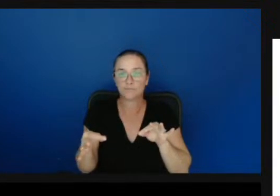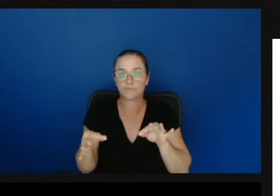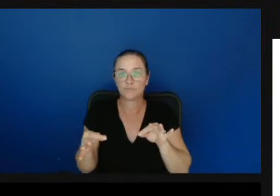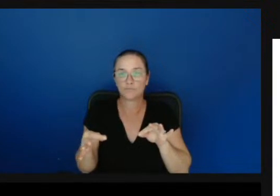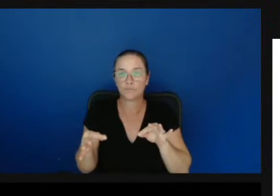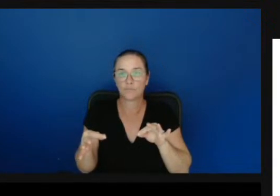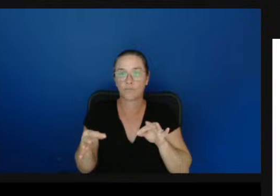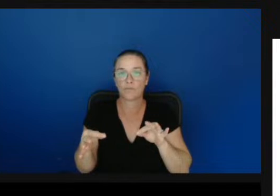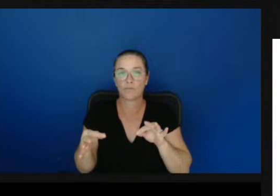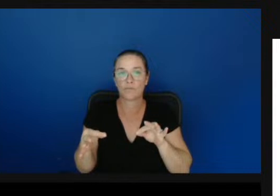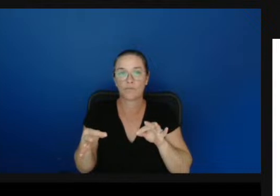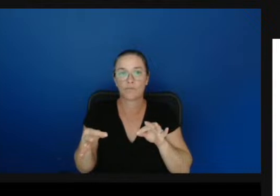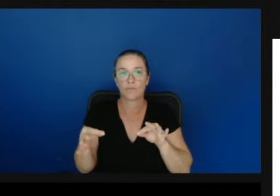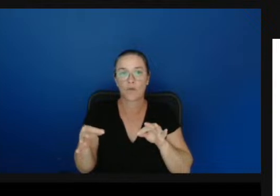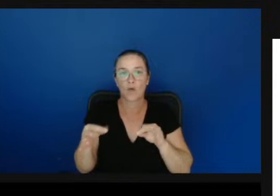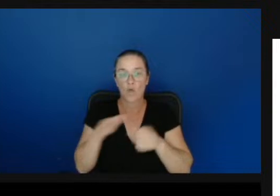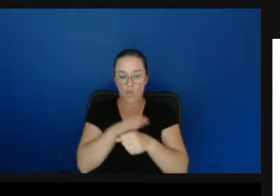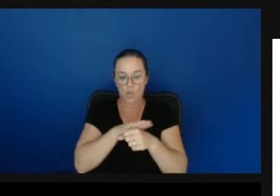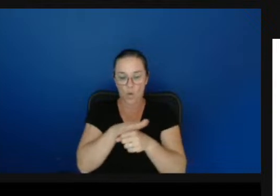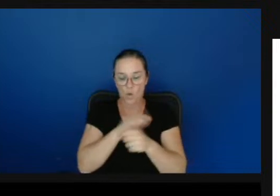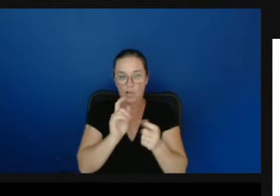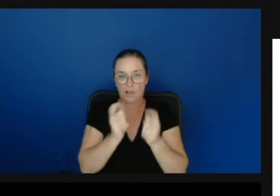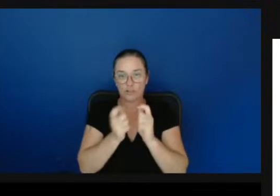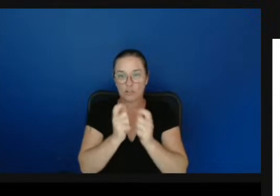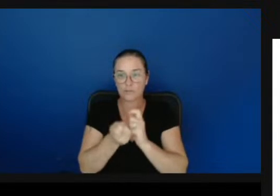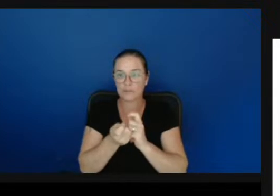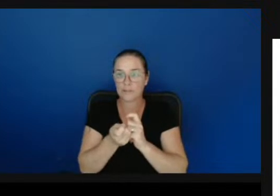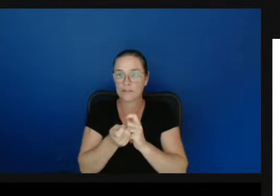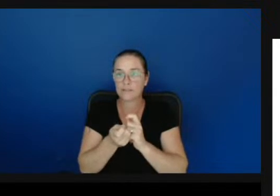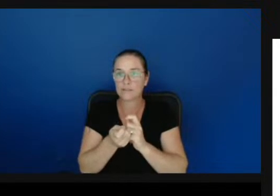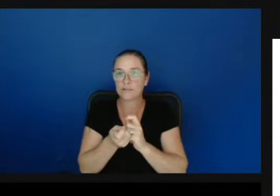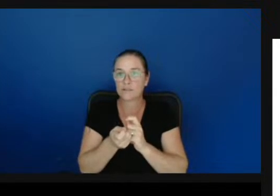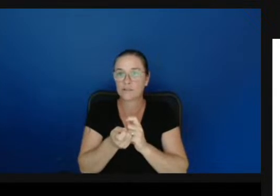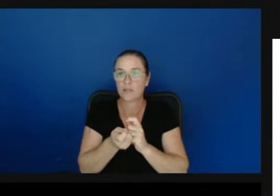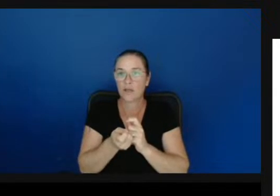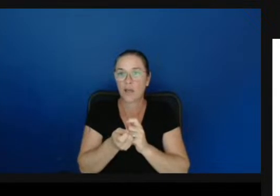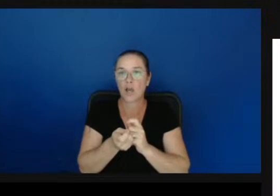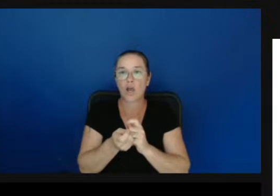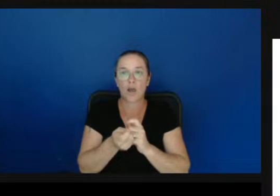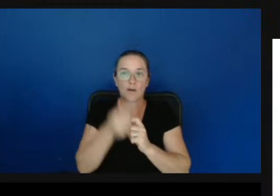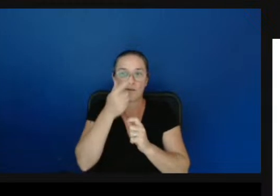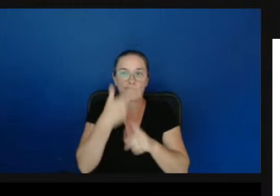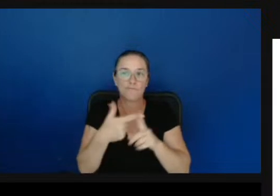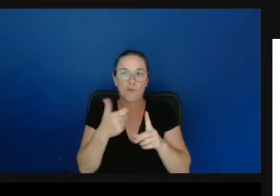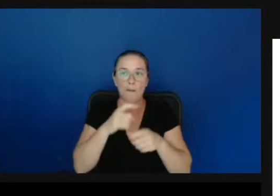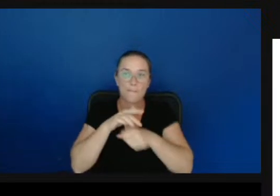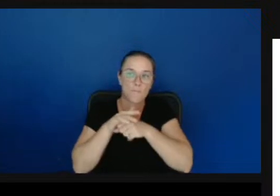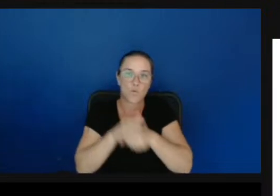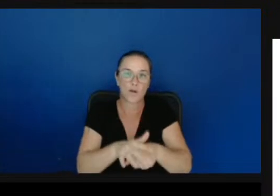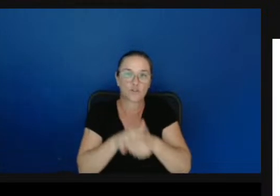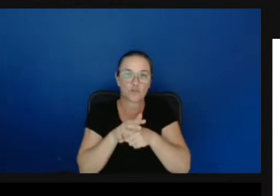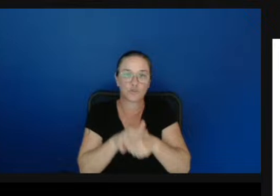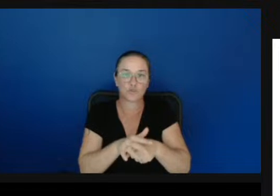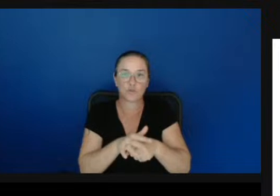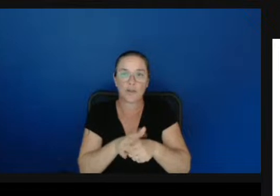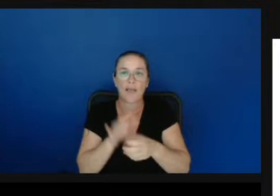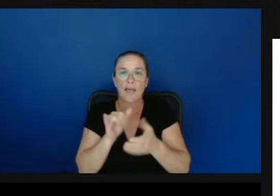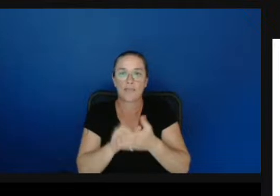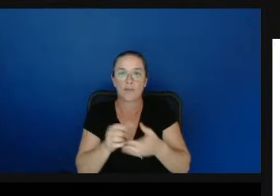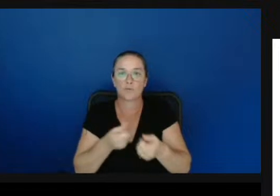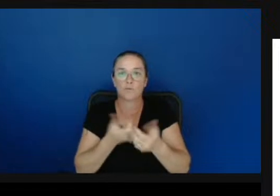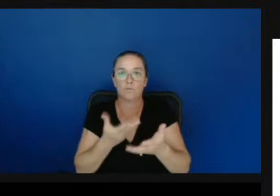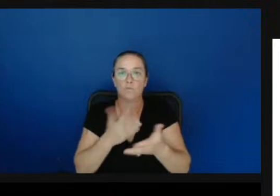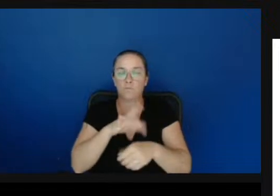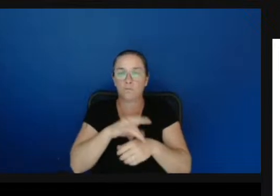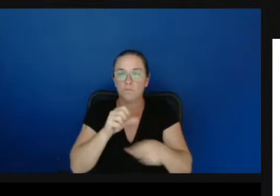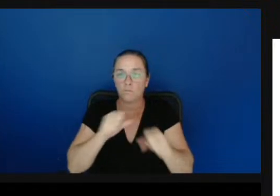that local adjustments due to changes in pressurization are likely the cause of earthquakes and continuing